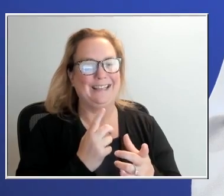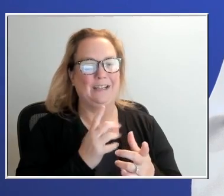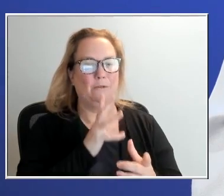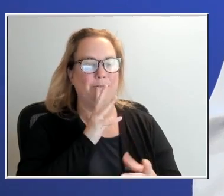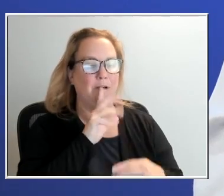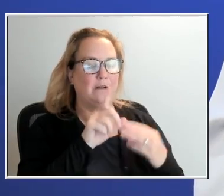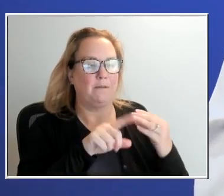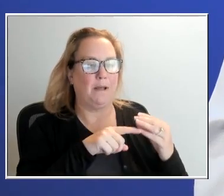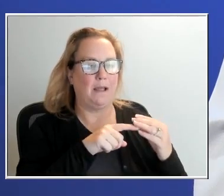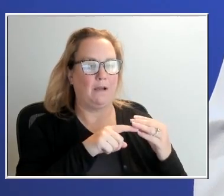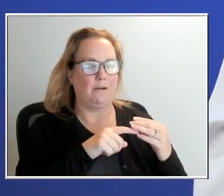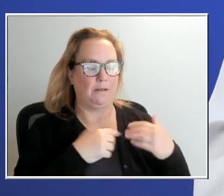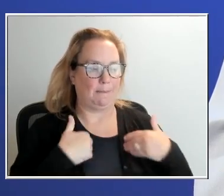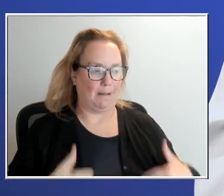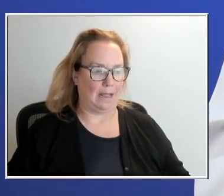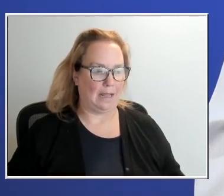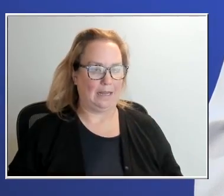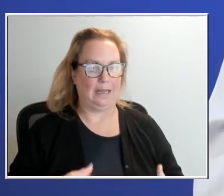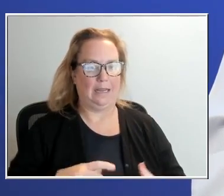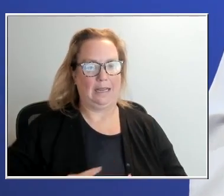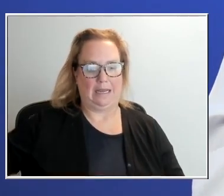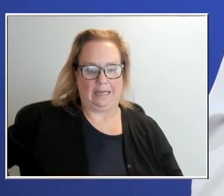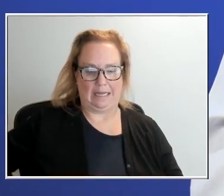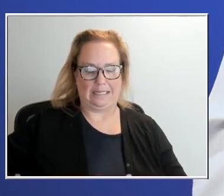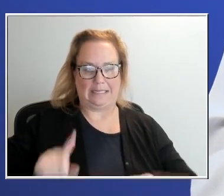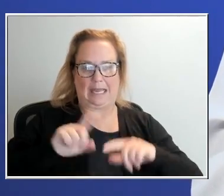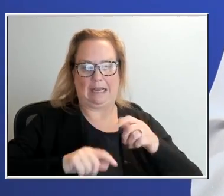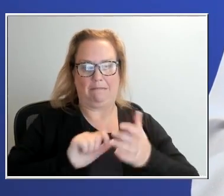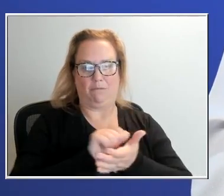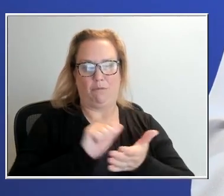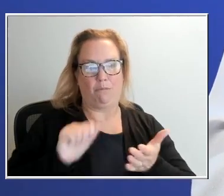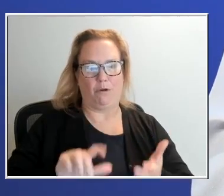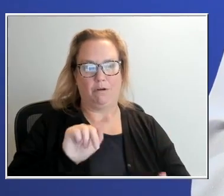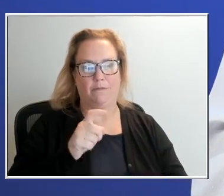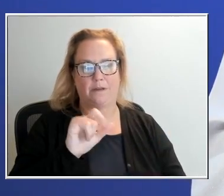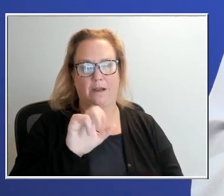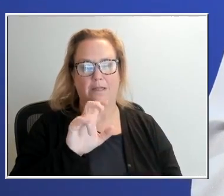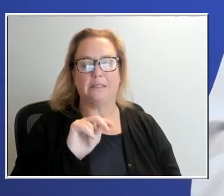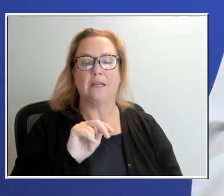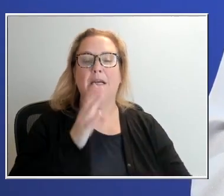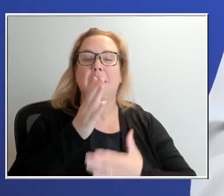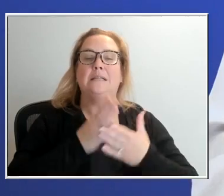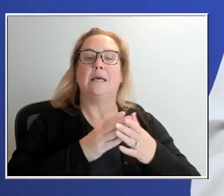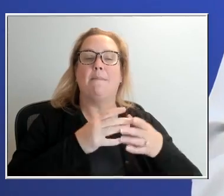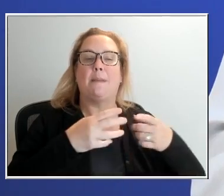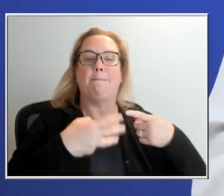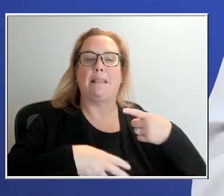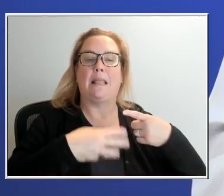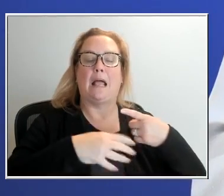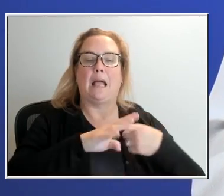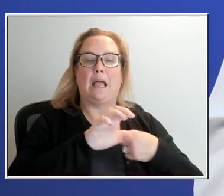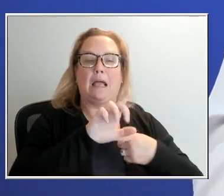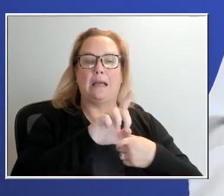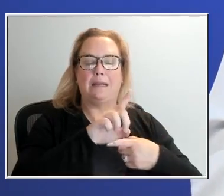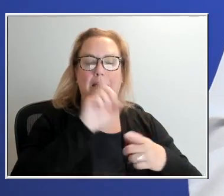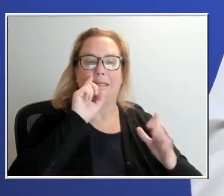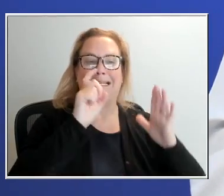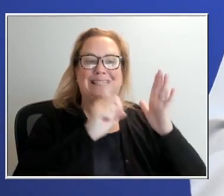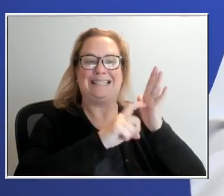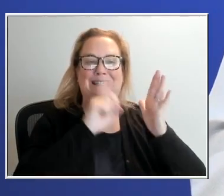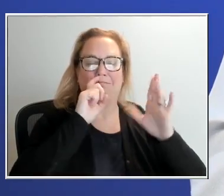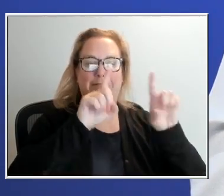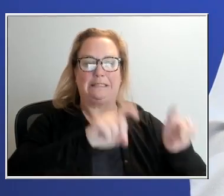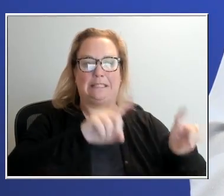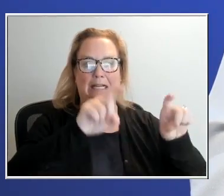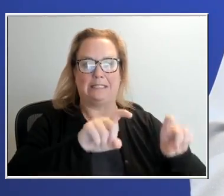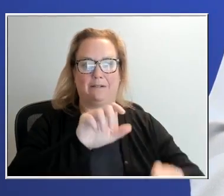in the body because kidneys are not able to get rid of them. Some of the blood biomarkers we use to detect Alzheimer's disease also build up in